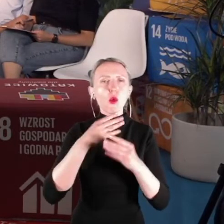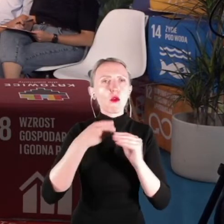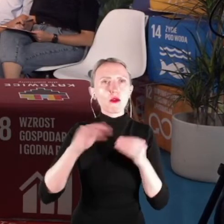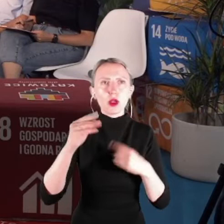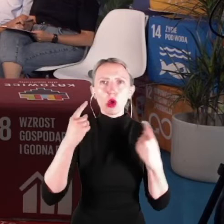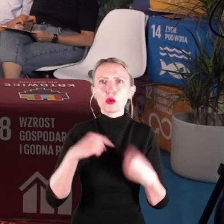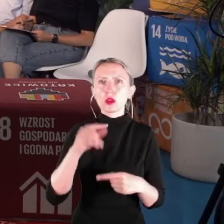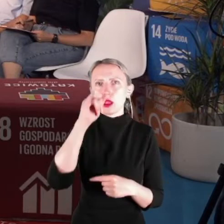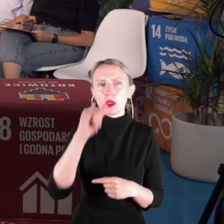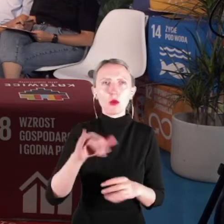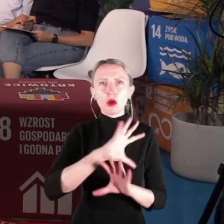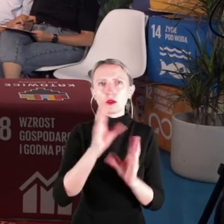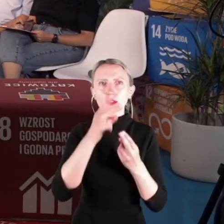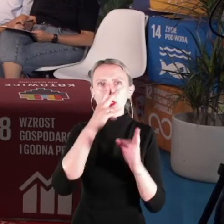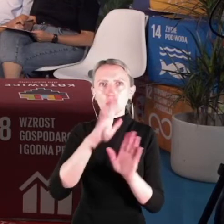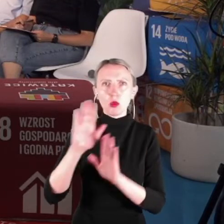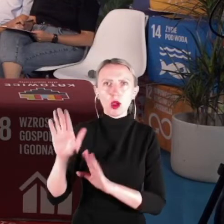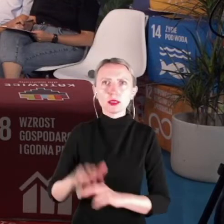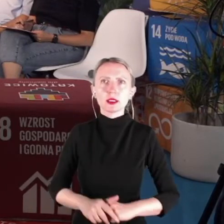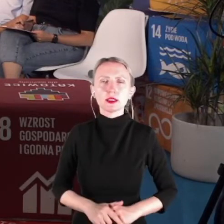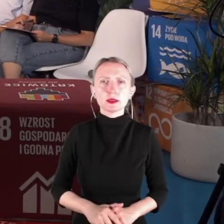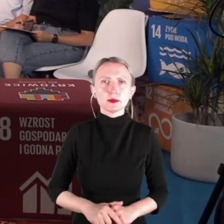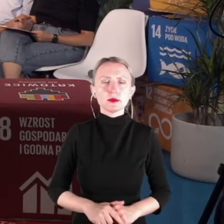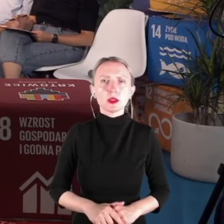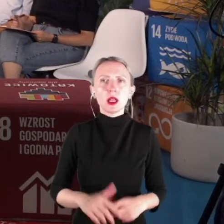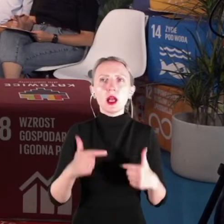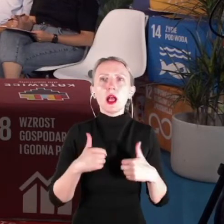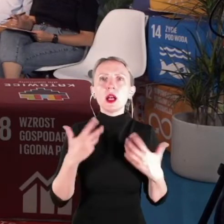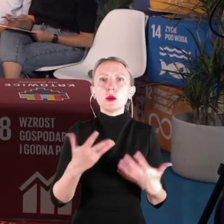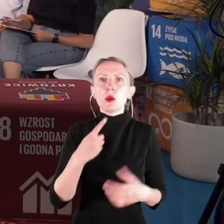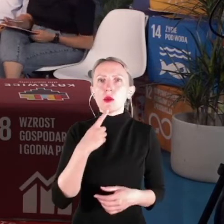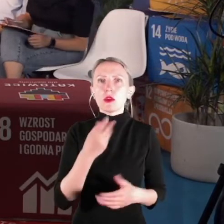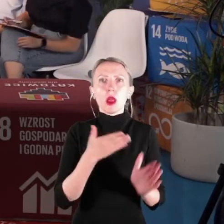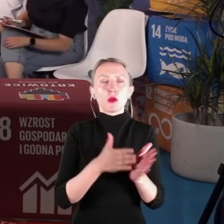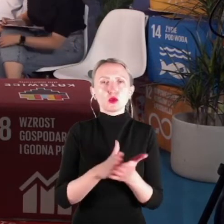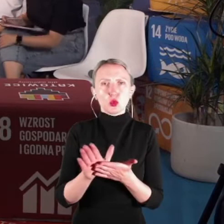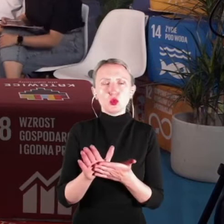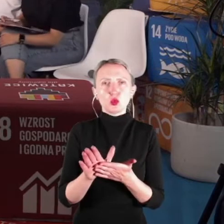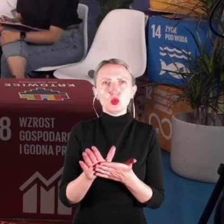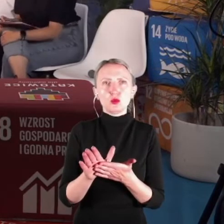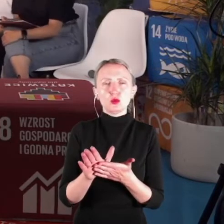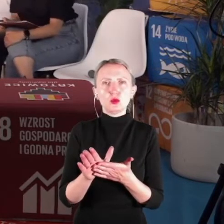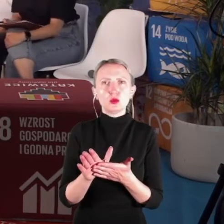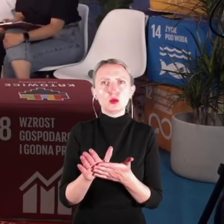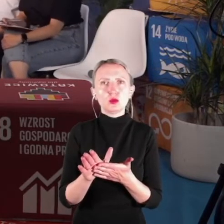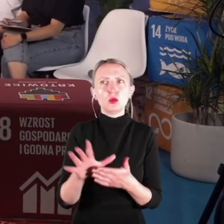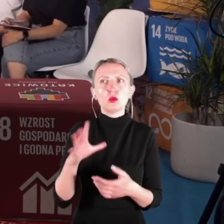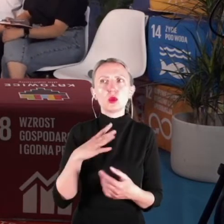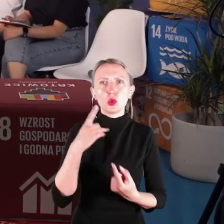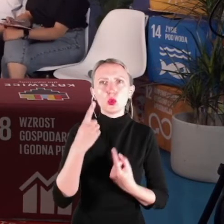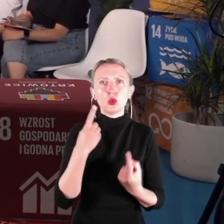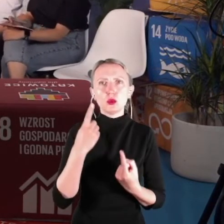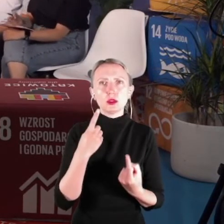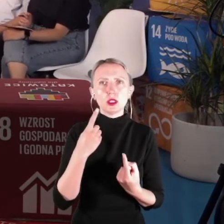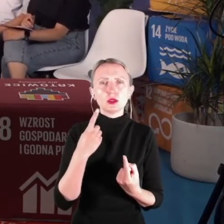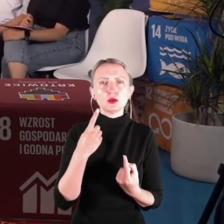them all. I would just add that at the beginning we were really thinking about putting our